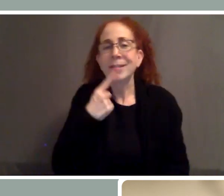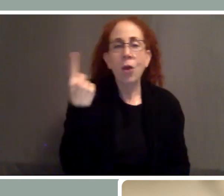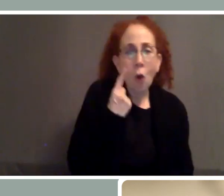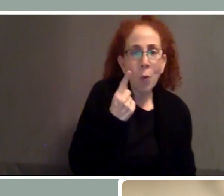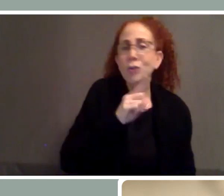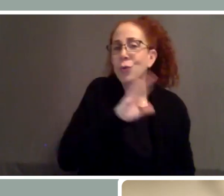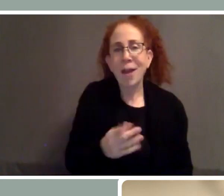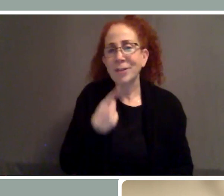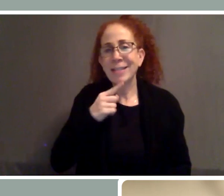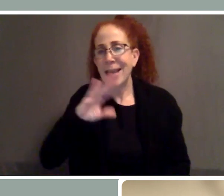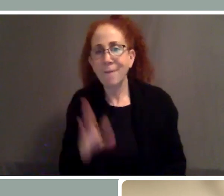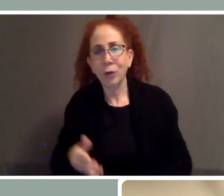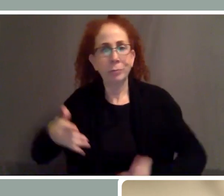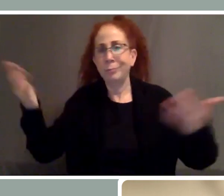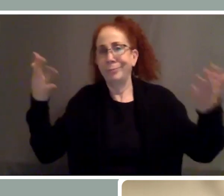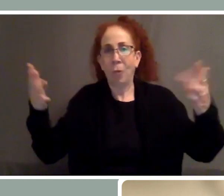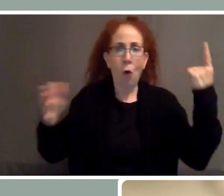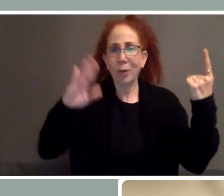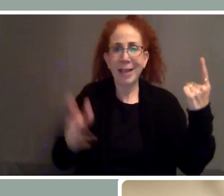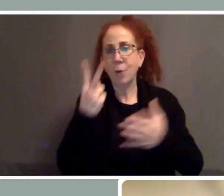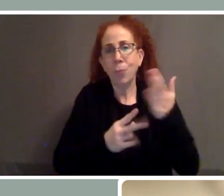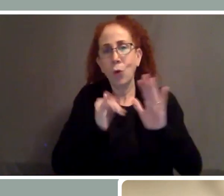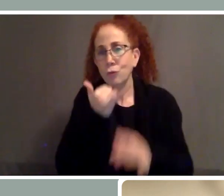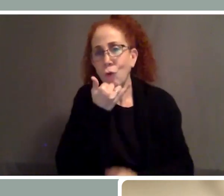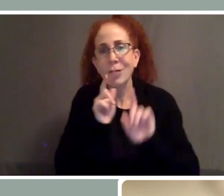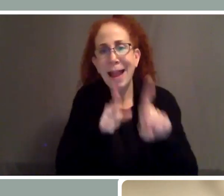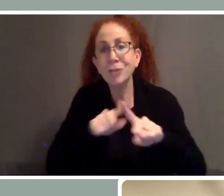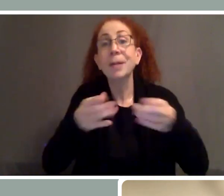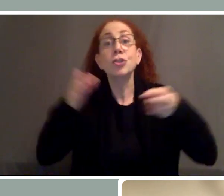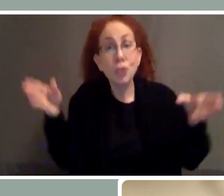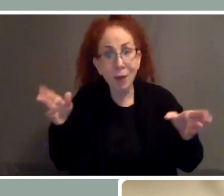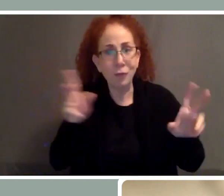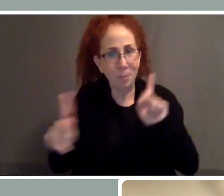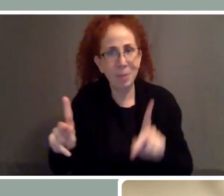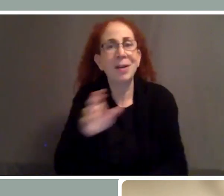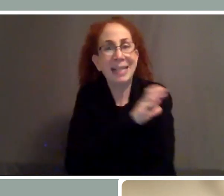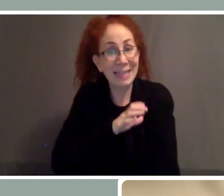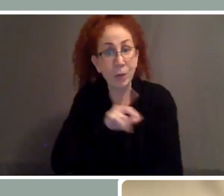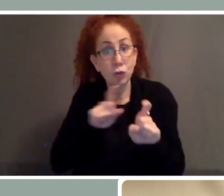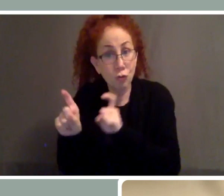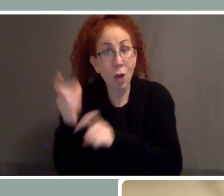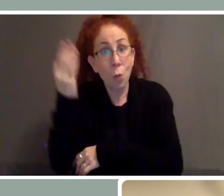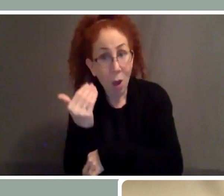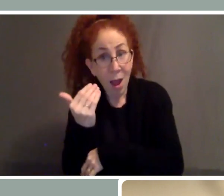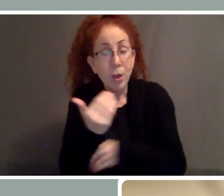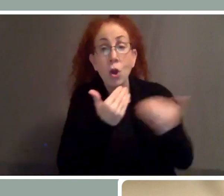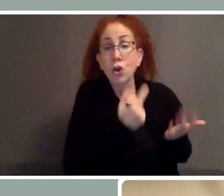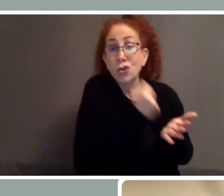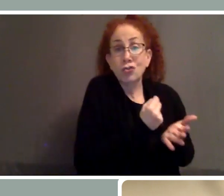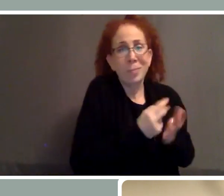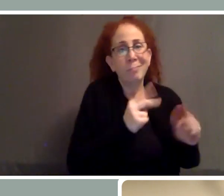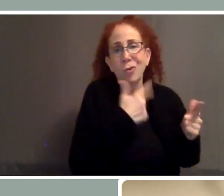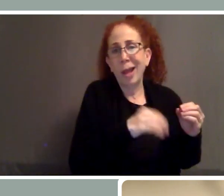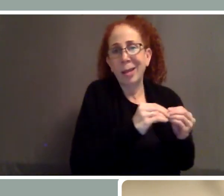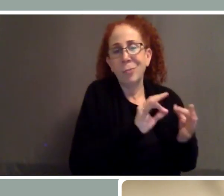grain of salt from whatever I'm saying, but I'm saying in general, people go on clinical trials typically because the treatment that they're on is no